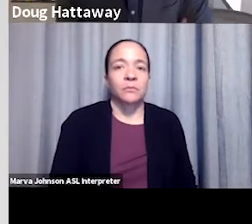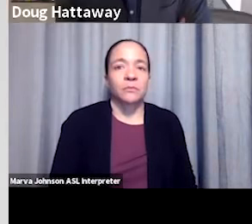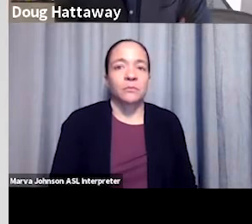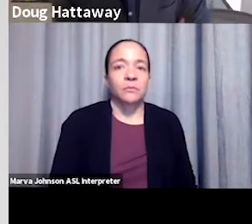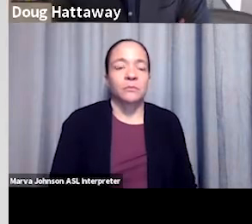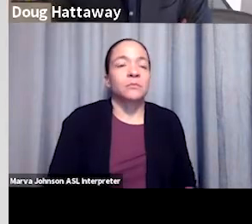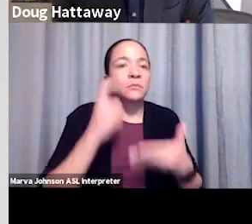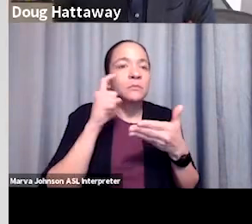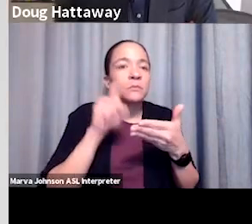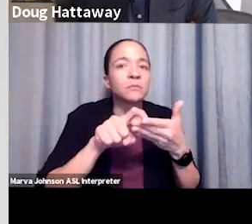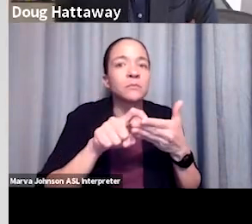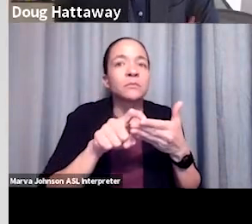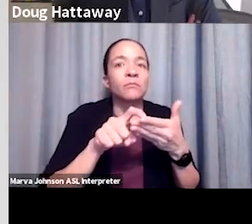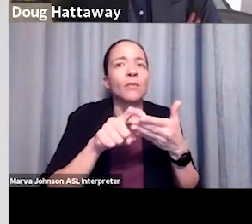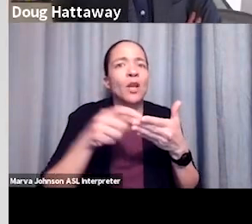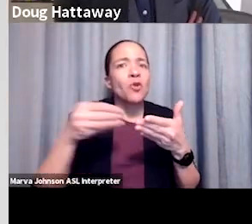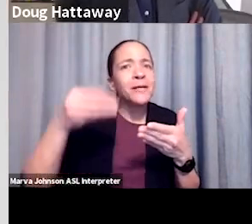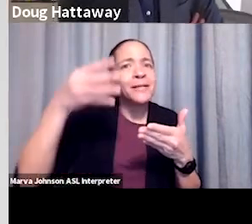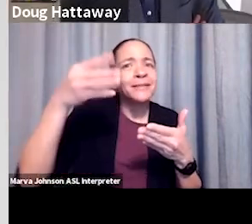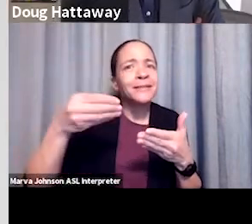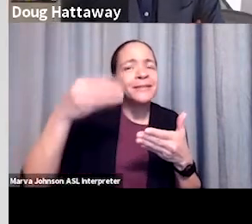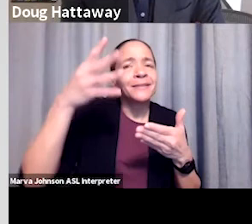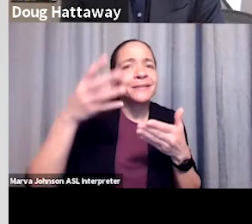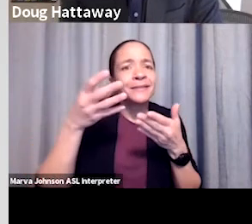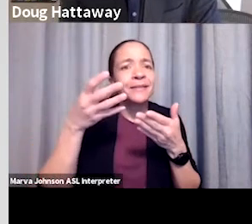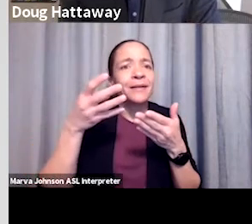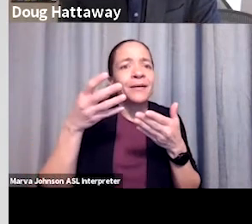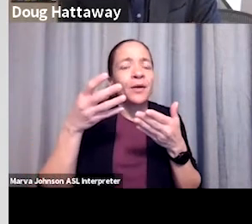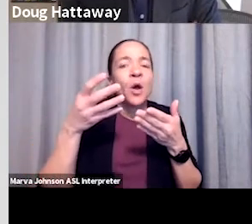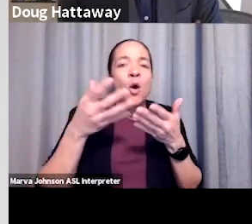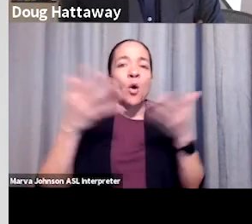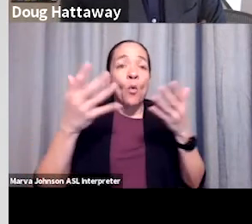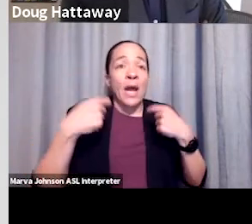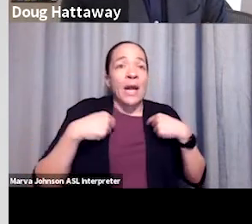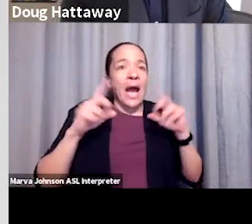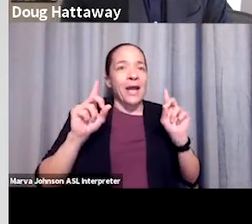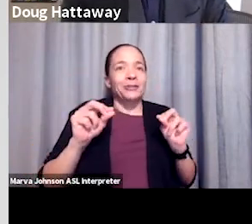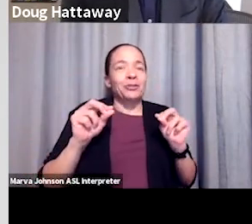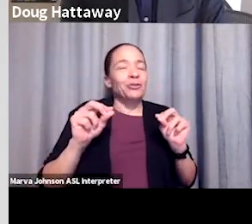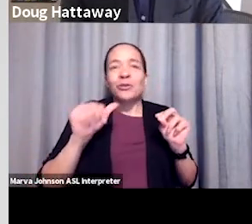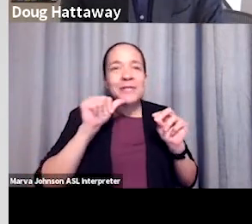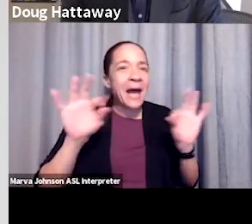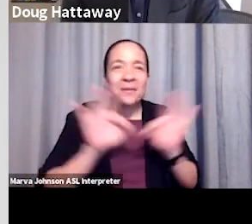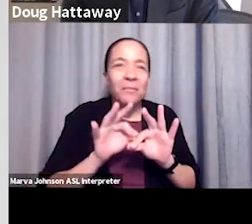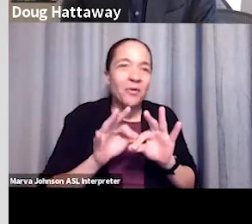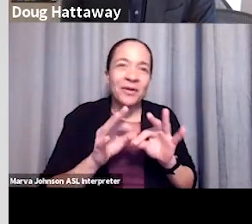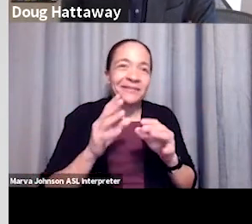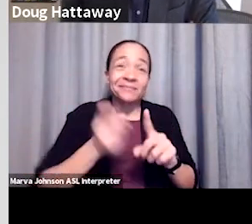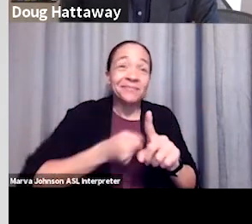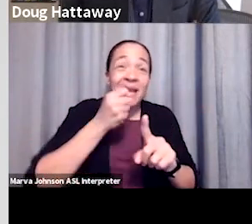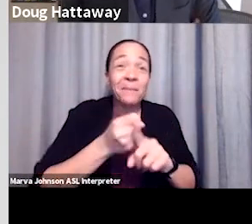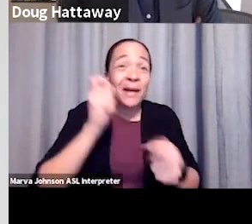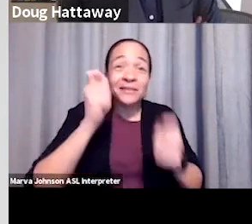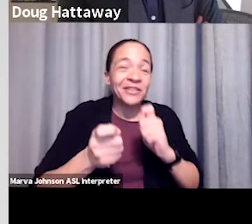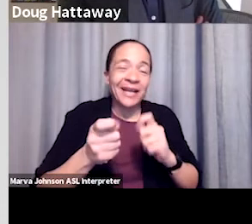I notice a number of them too, like what I do won't matter, we can't make a difference, that sort of thing.